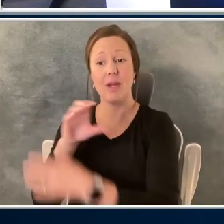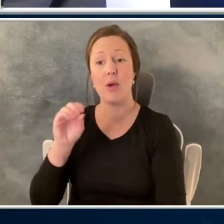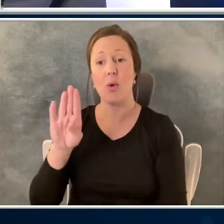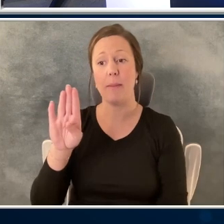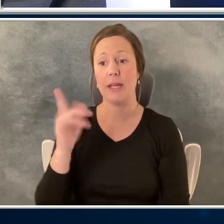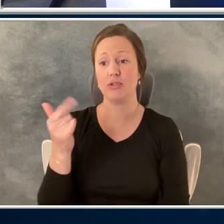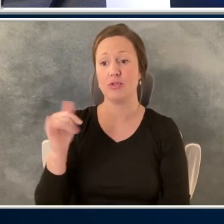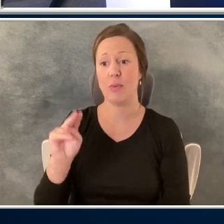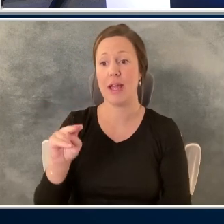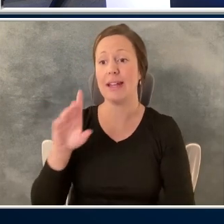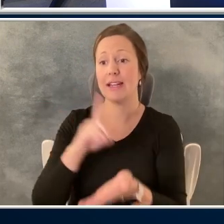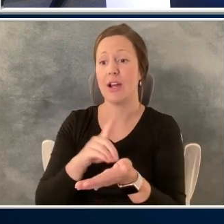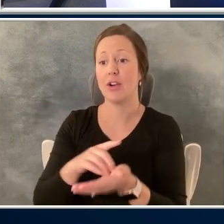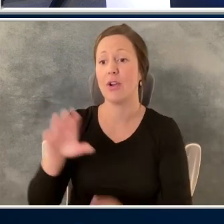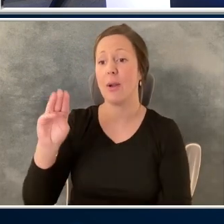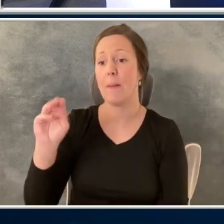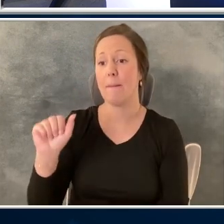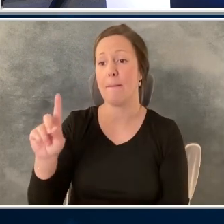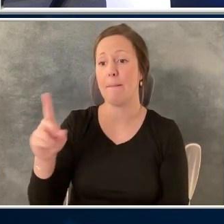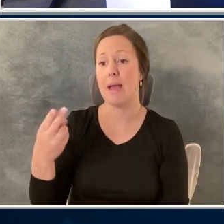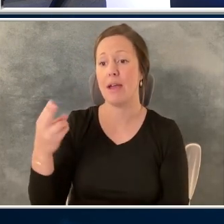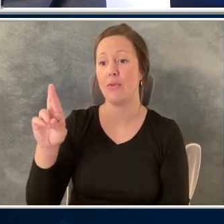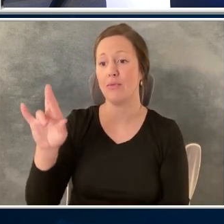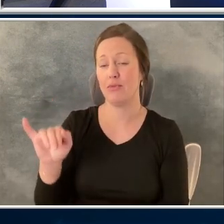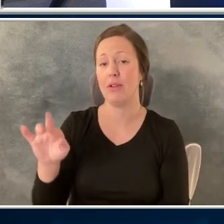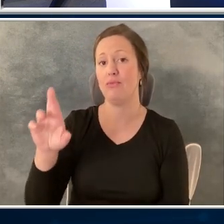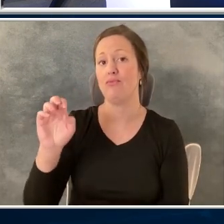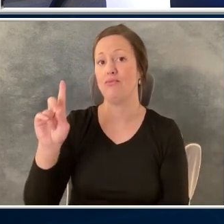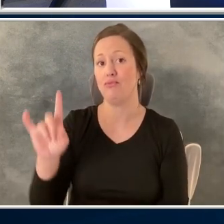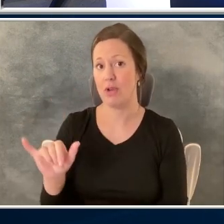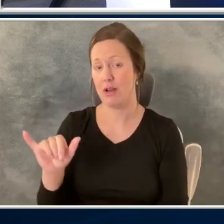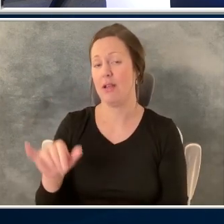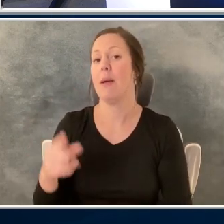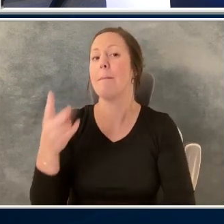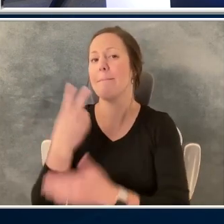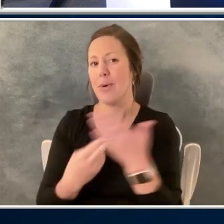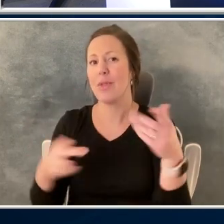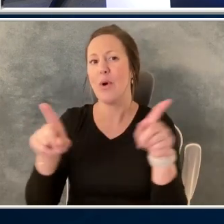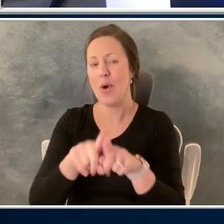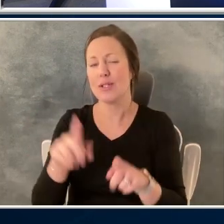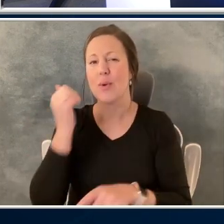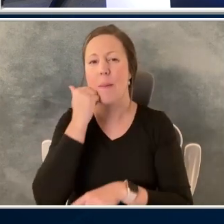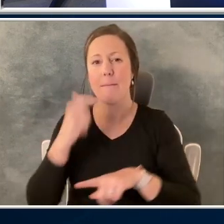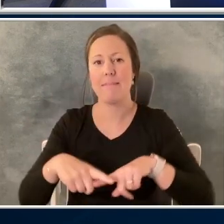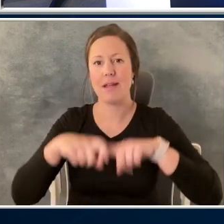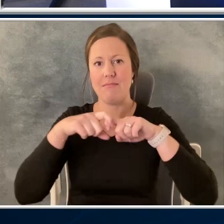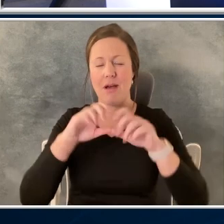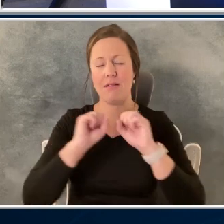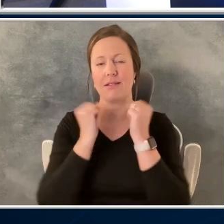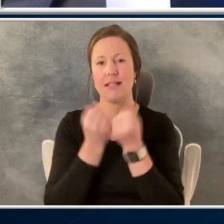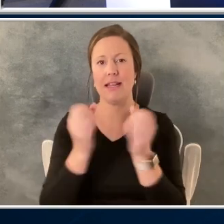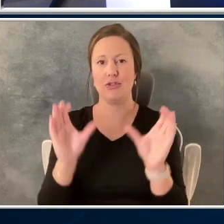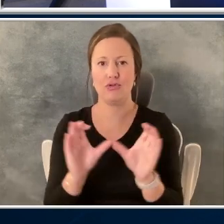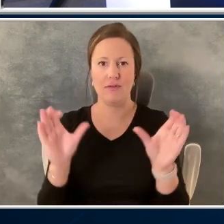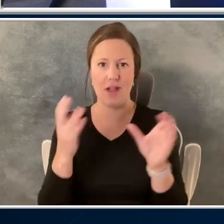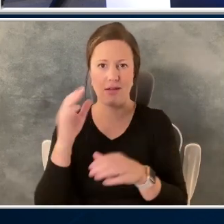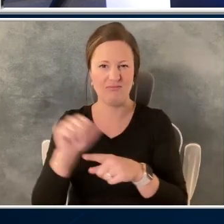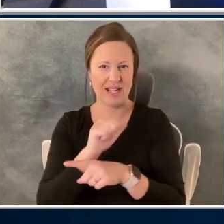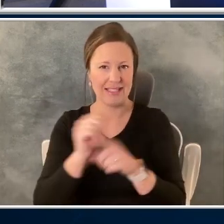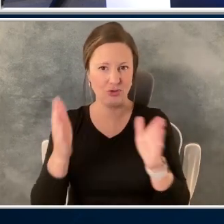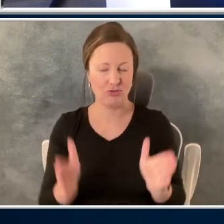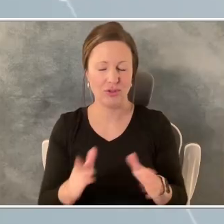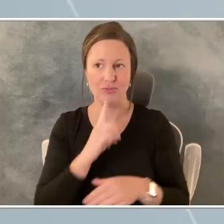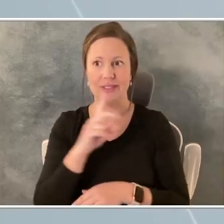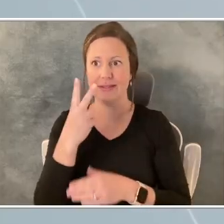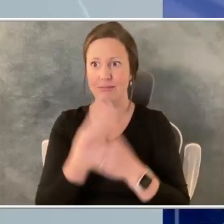Madhuri Reddy. Both are also Menopause Society certified practitioners. Great to have both of you. Welcome, everyone. Well, before we